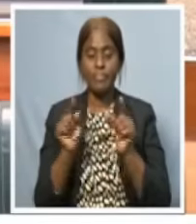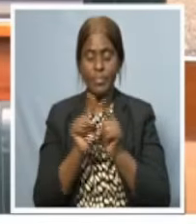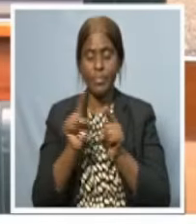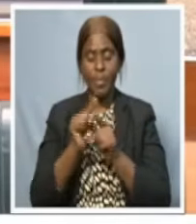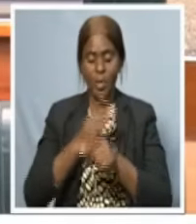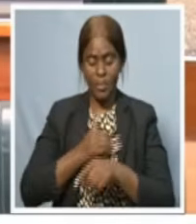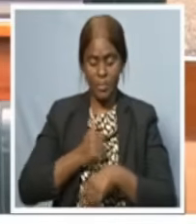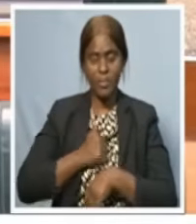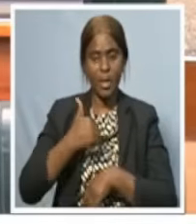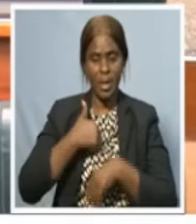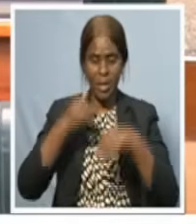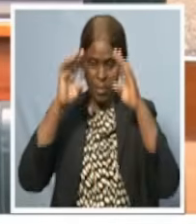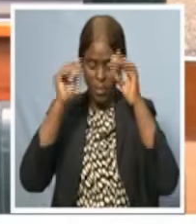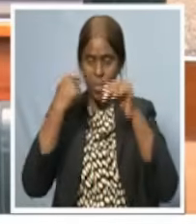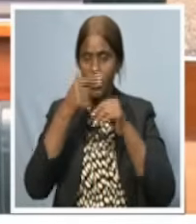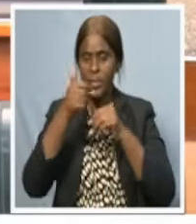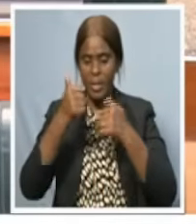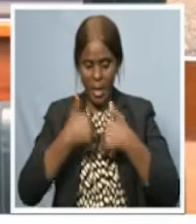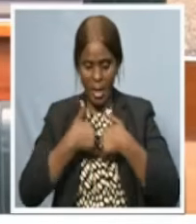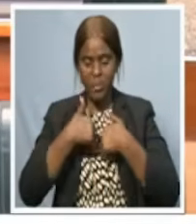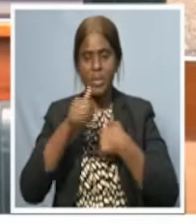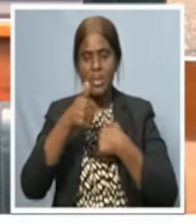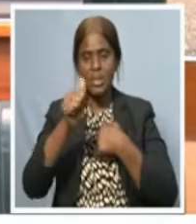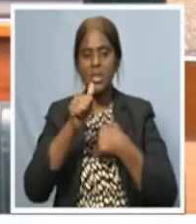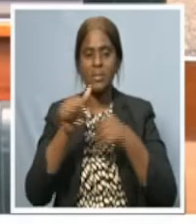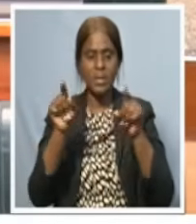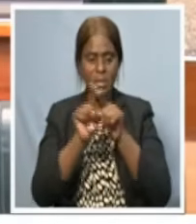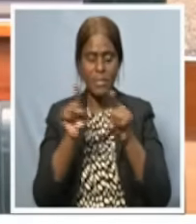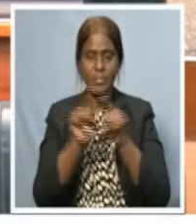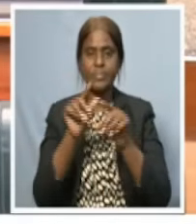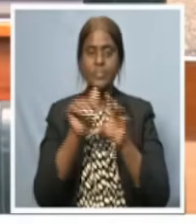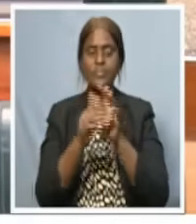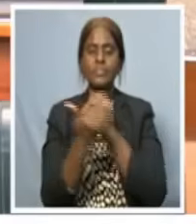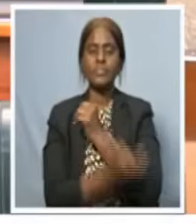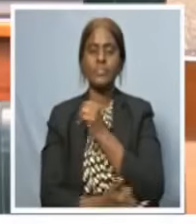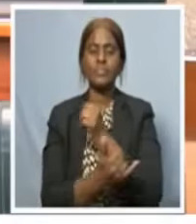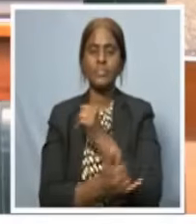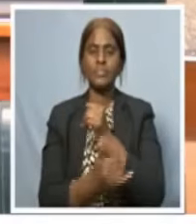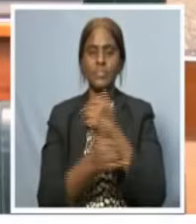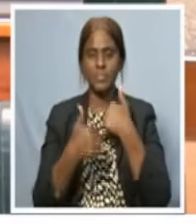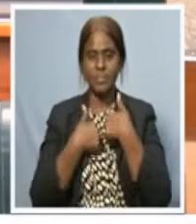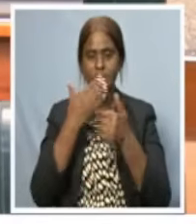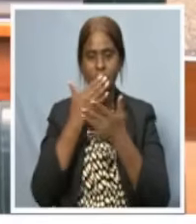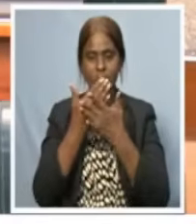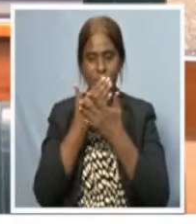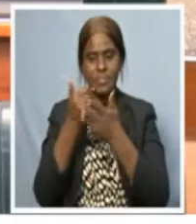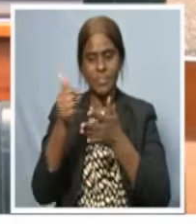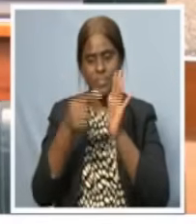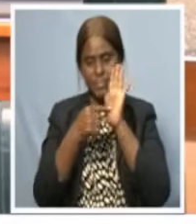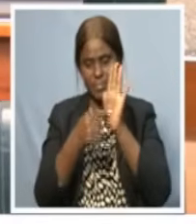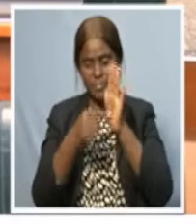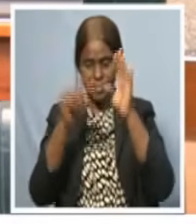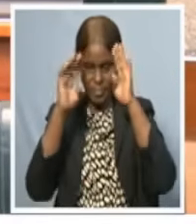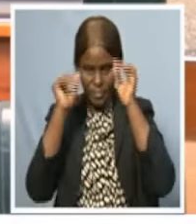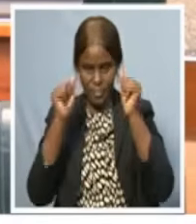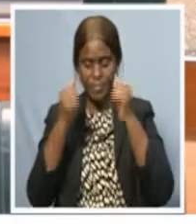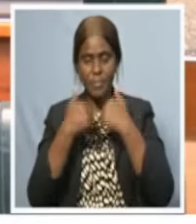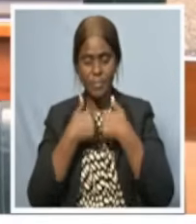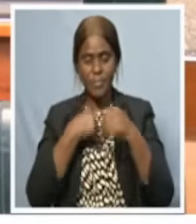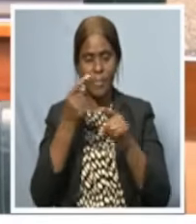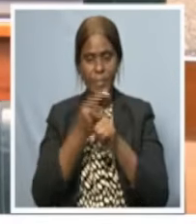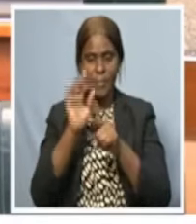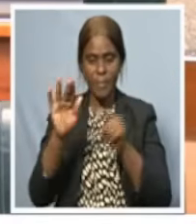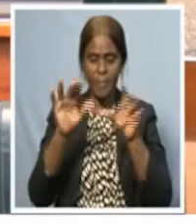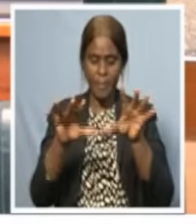I know that we have a president who has tried his level best to unite the country, as demonstrated from